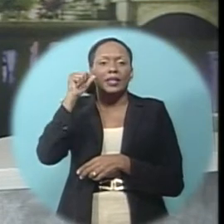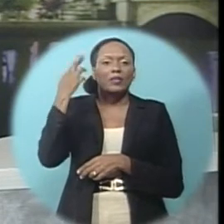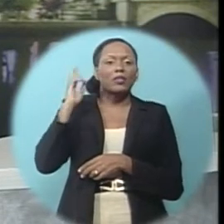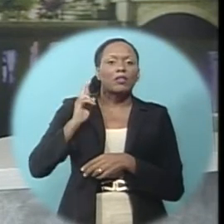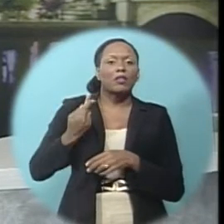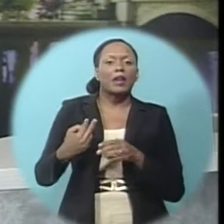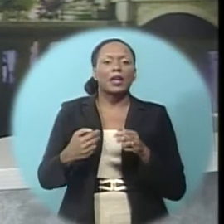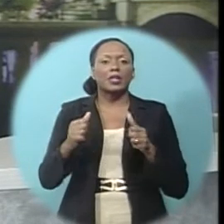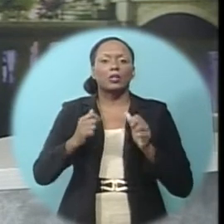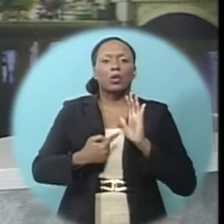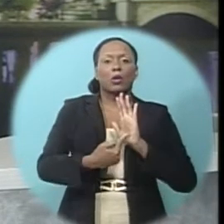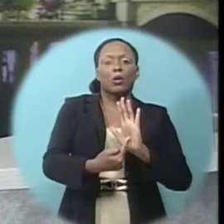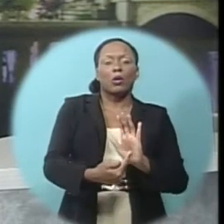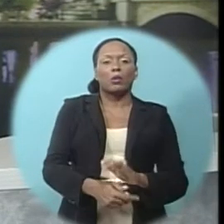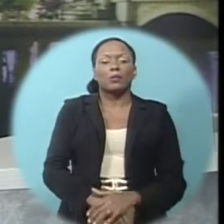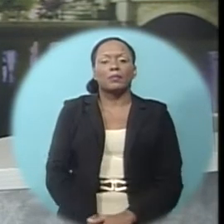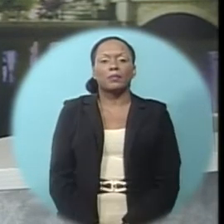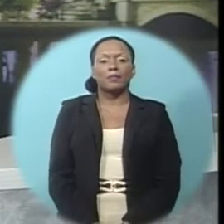show.